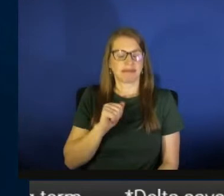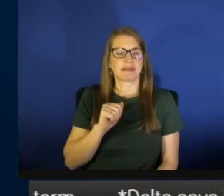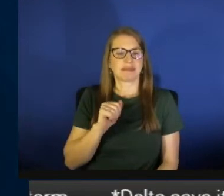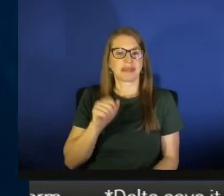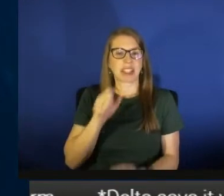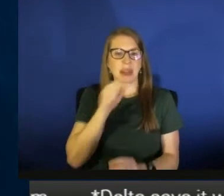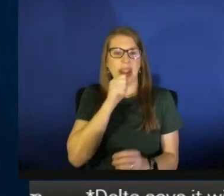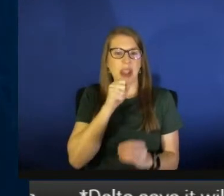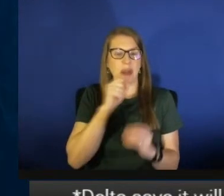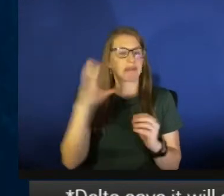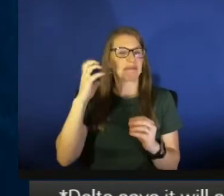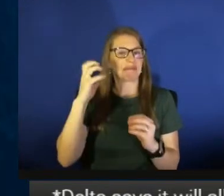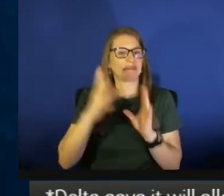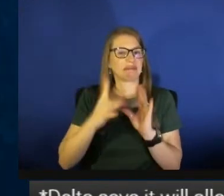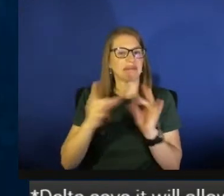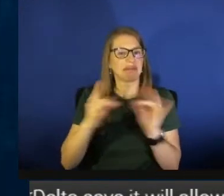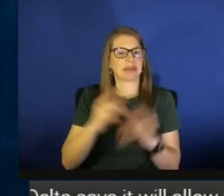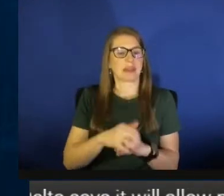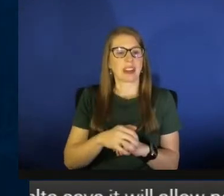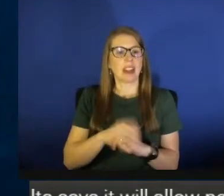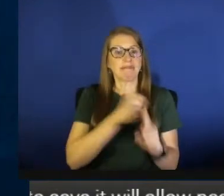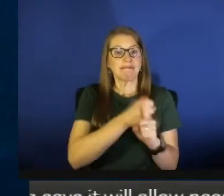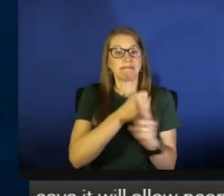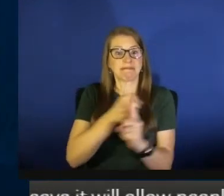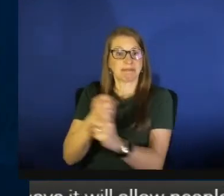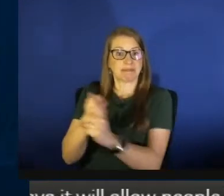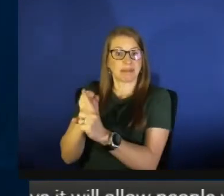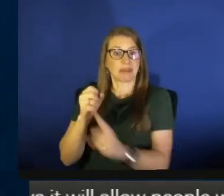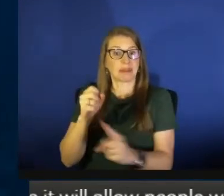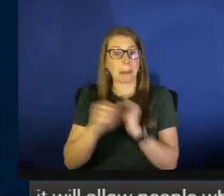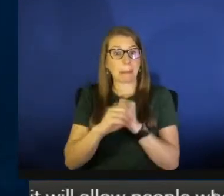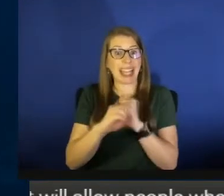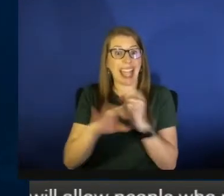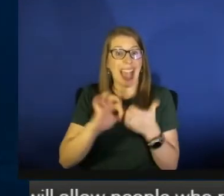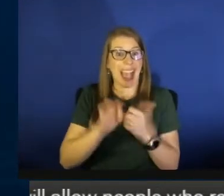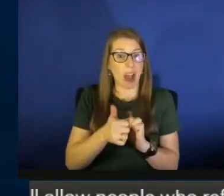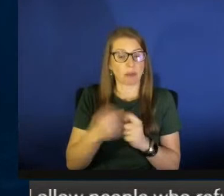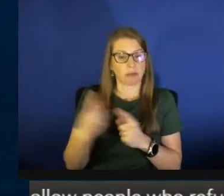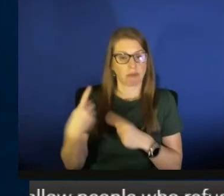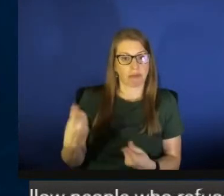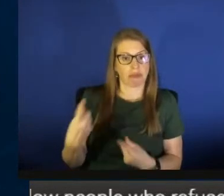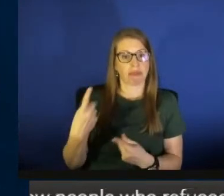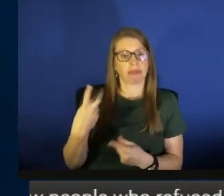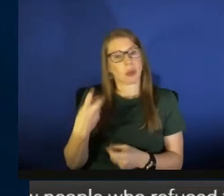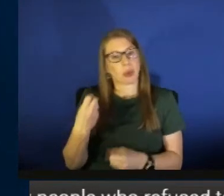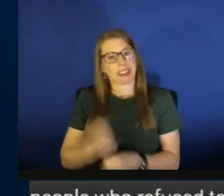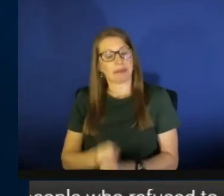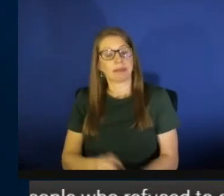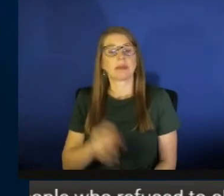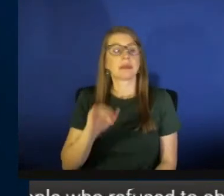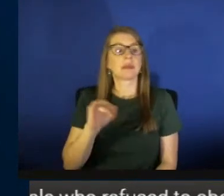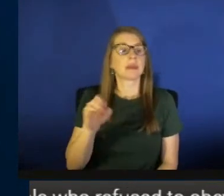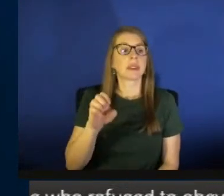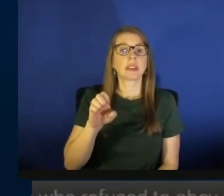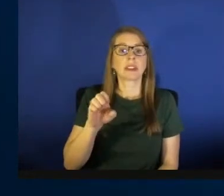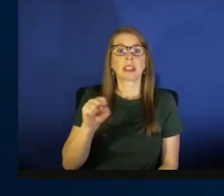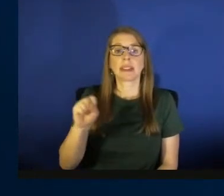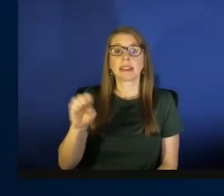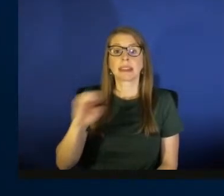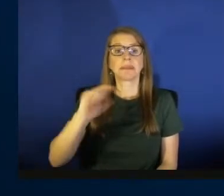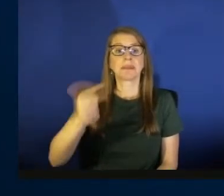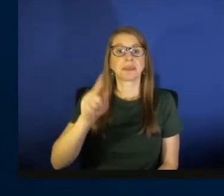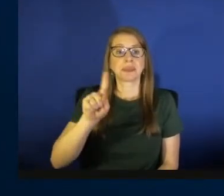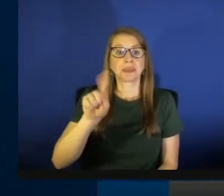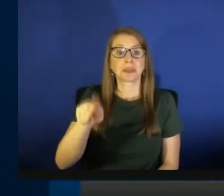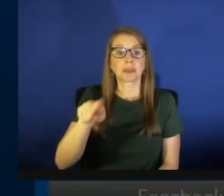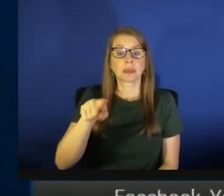pandemic has impacted these members of the media during the last couple of years. Jesse, let's head out to you. So how were things in the